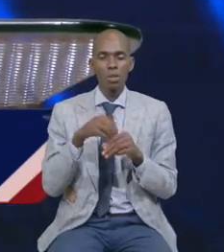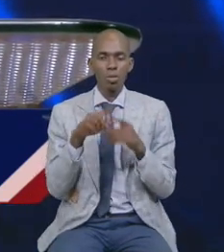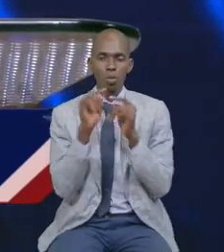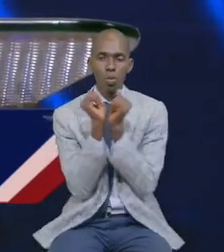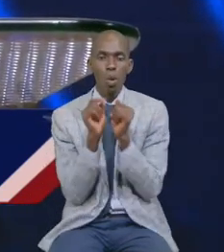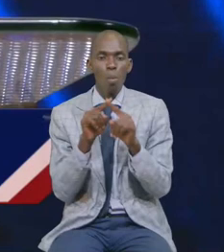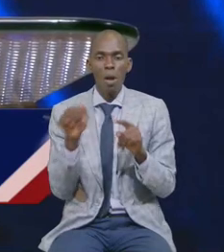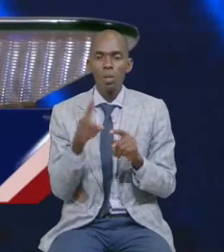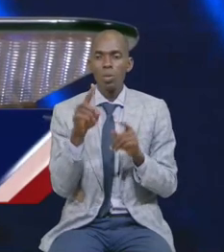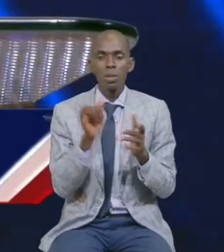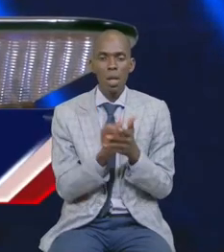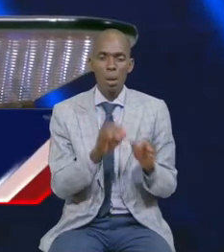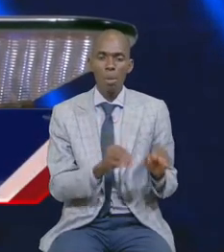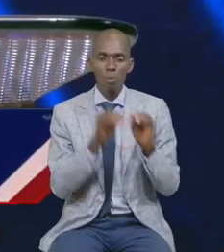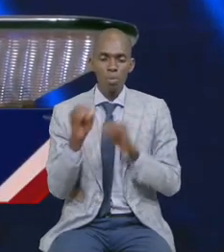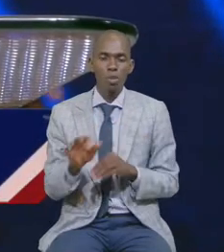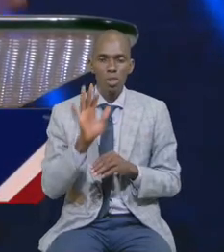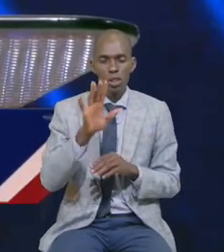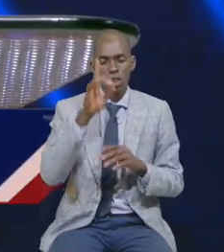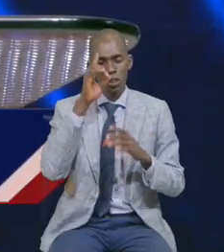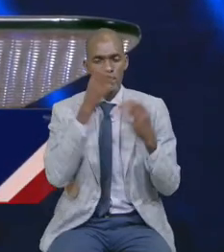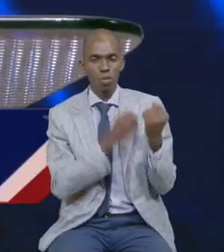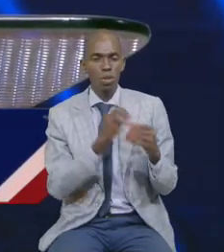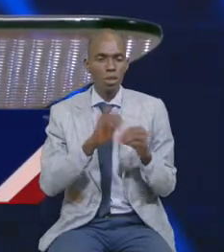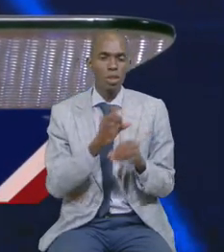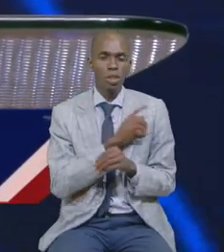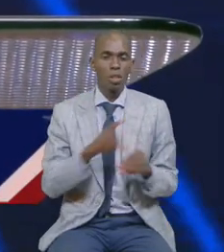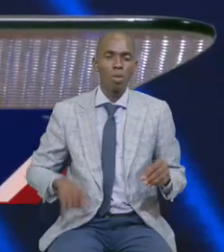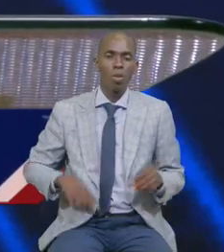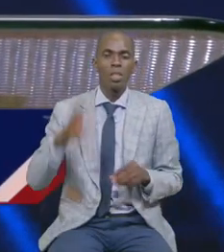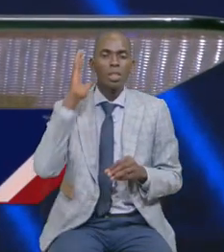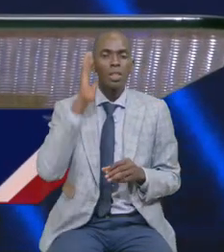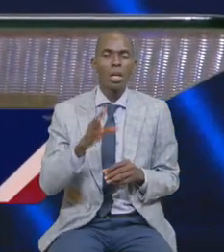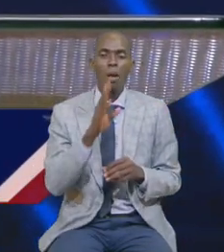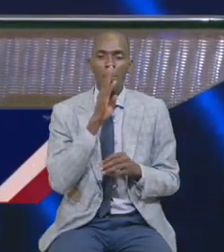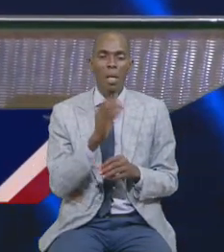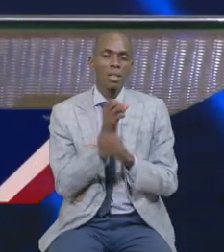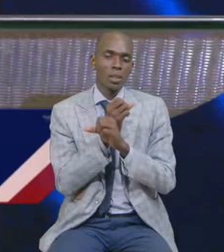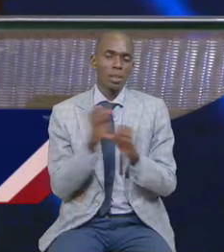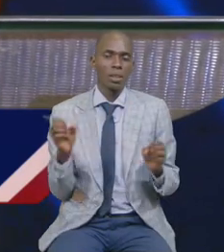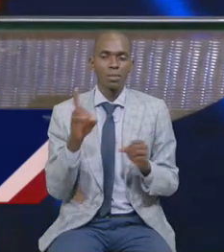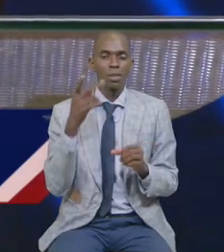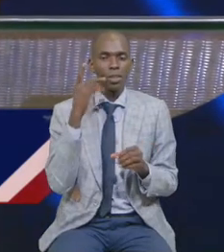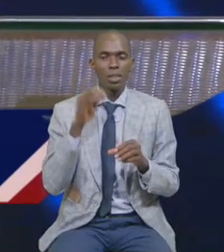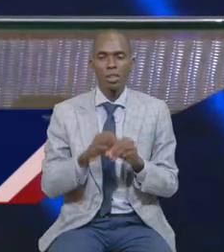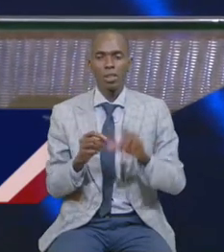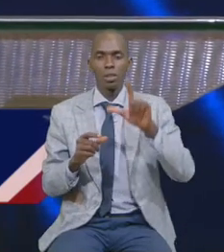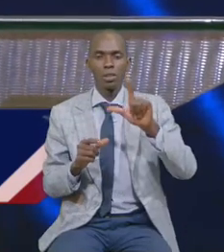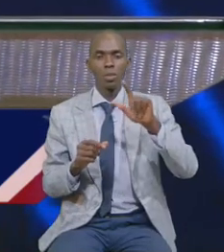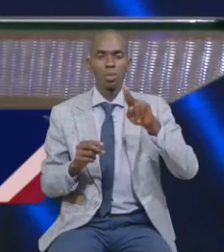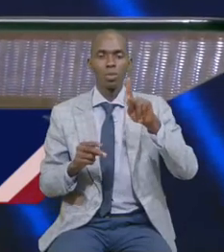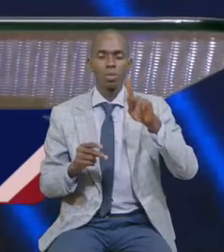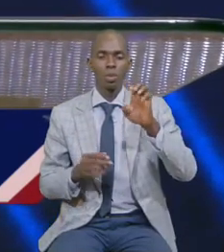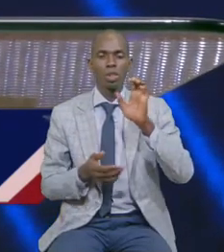in the Lord shall be be saved Luke chapter 12 we're looking at verse 4